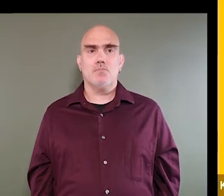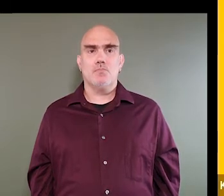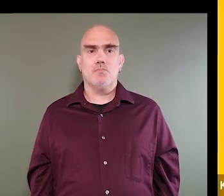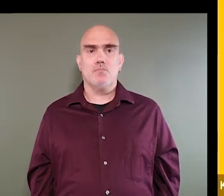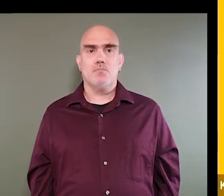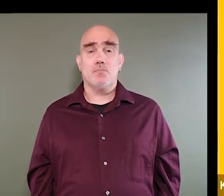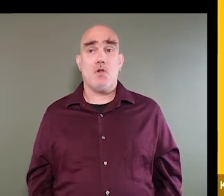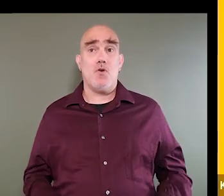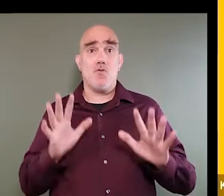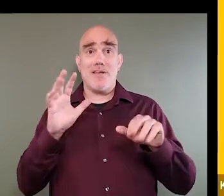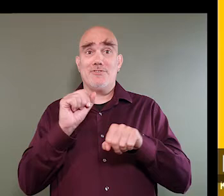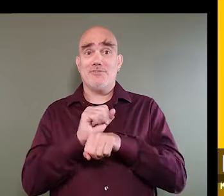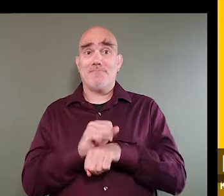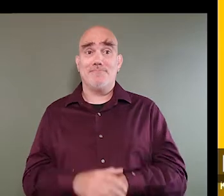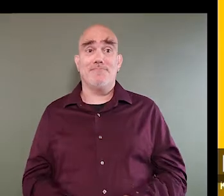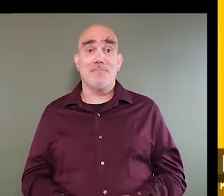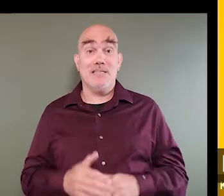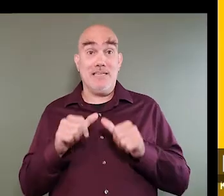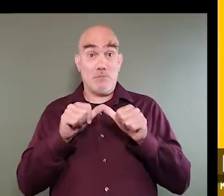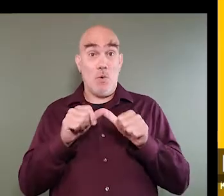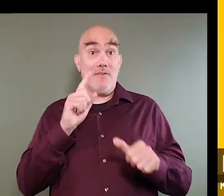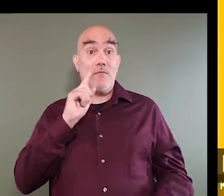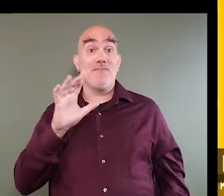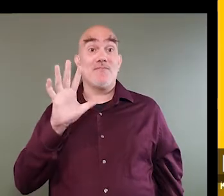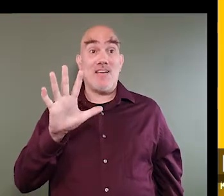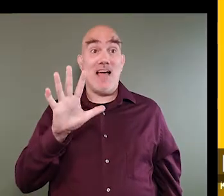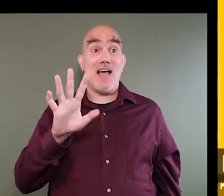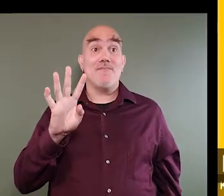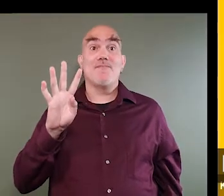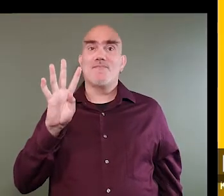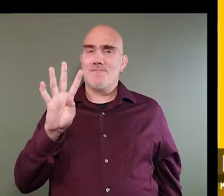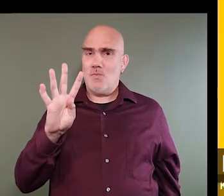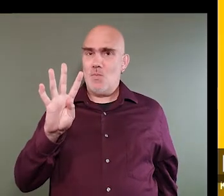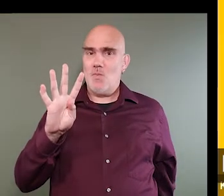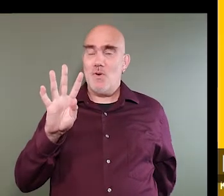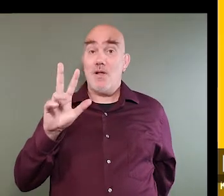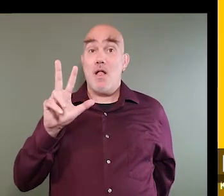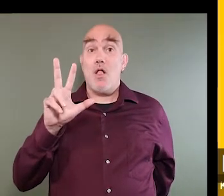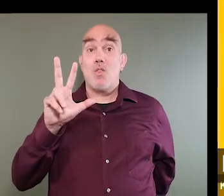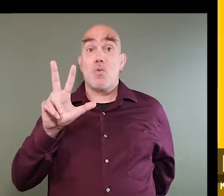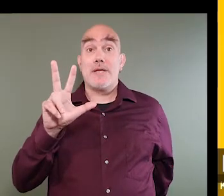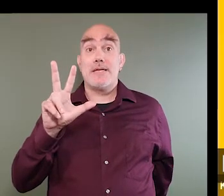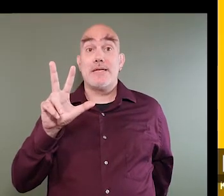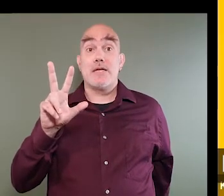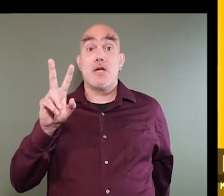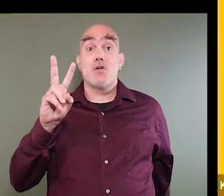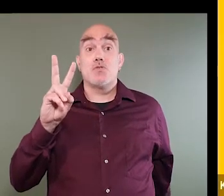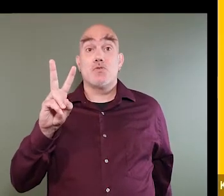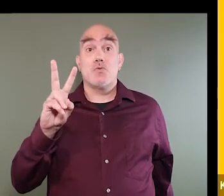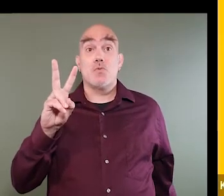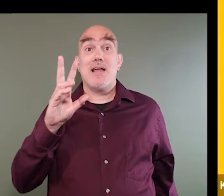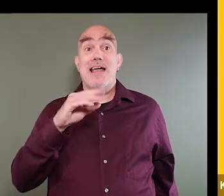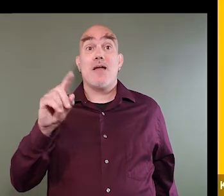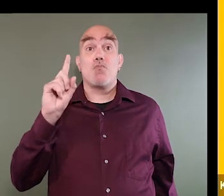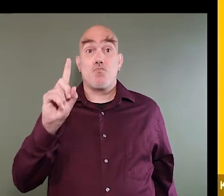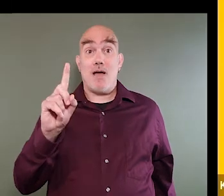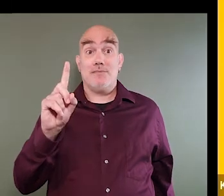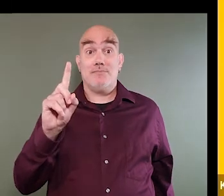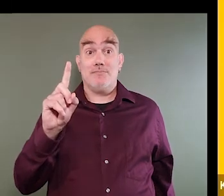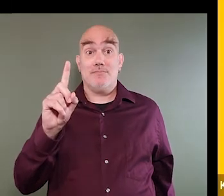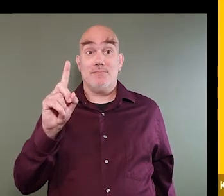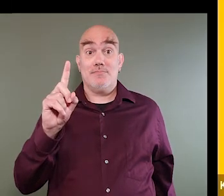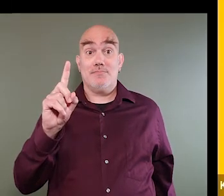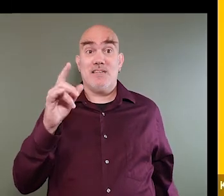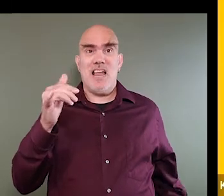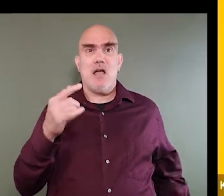Great job. Keep holding it for 5, 4, 3, 2, and 1.